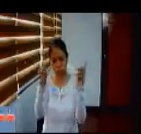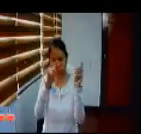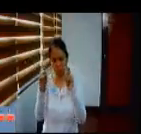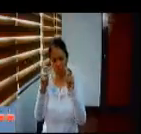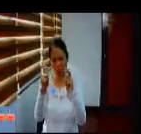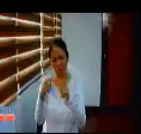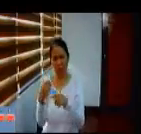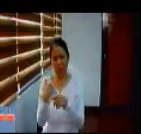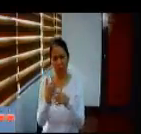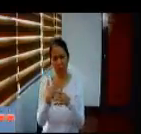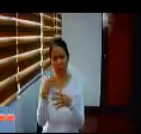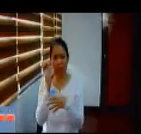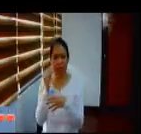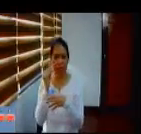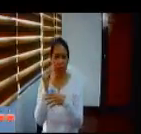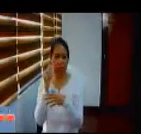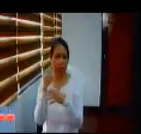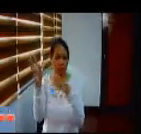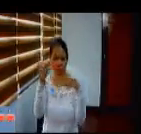very commonly.